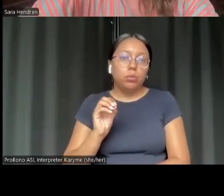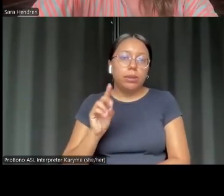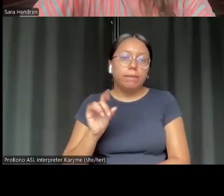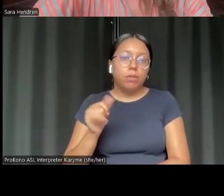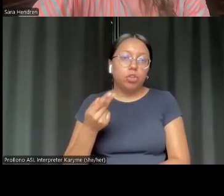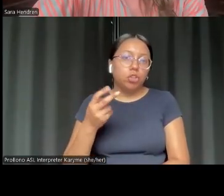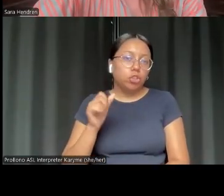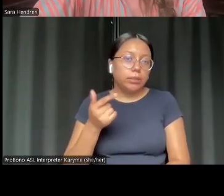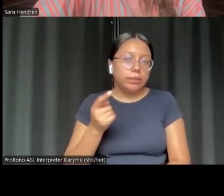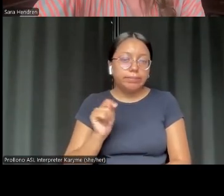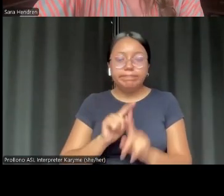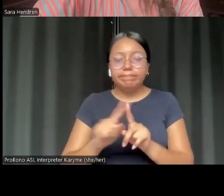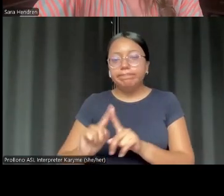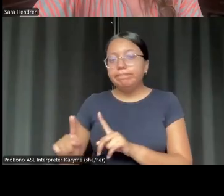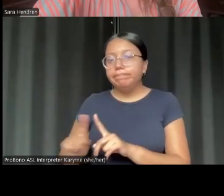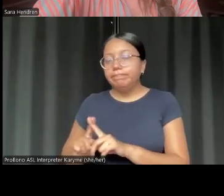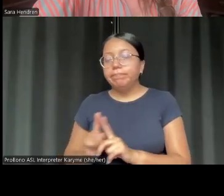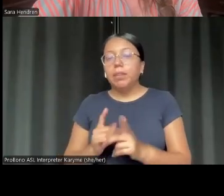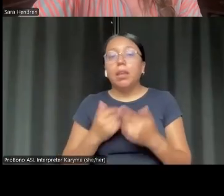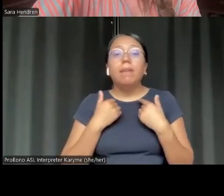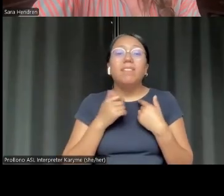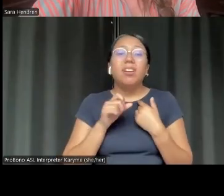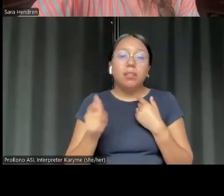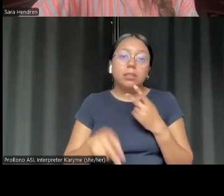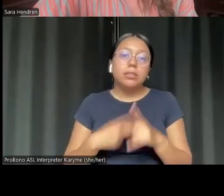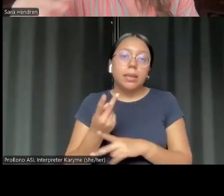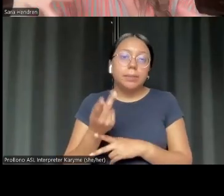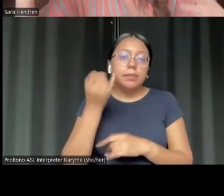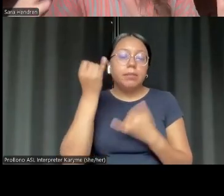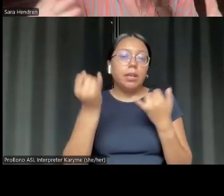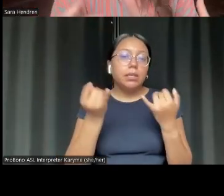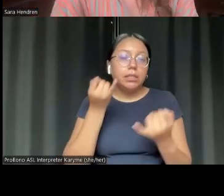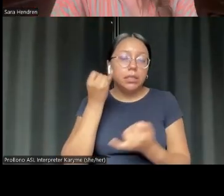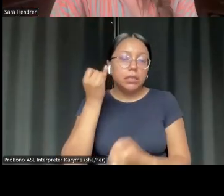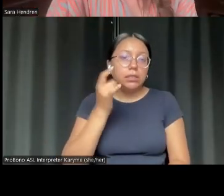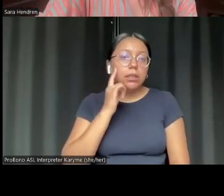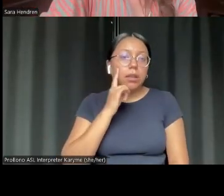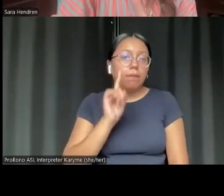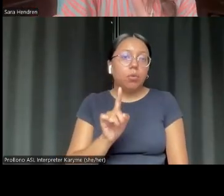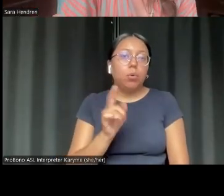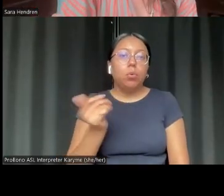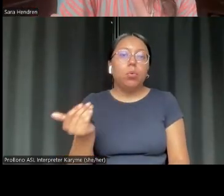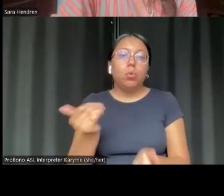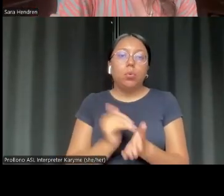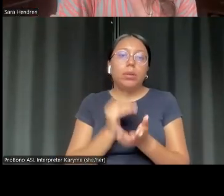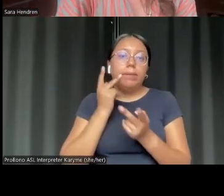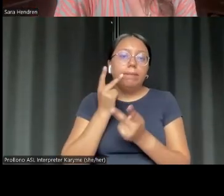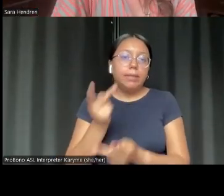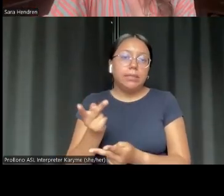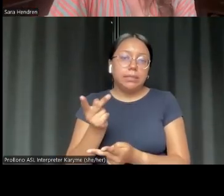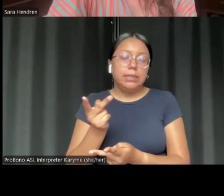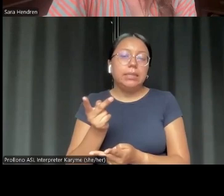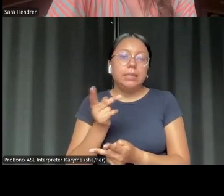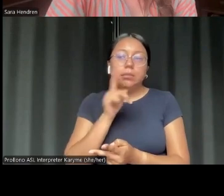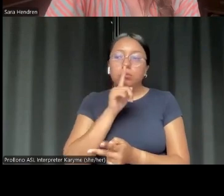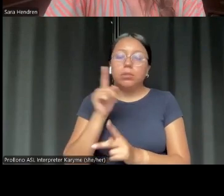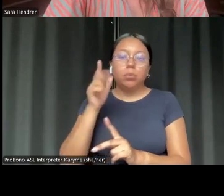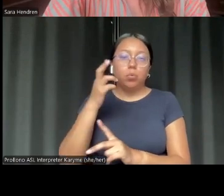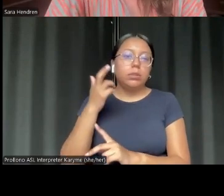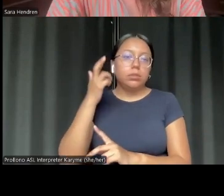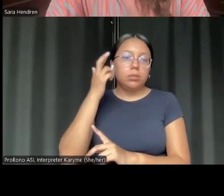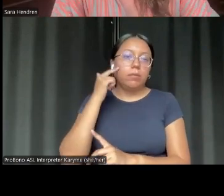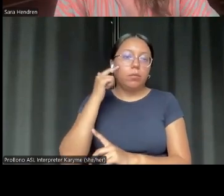proposed other kinds of ideas for revisiting the virtues of this